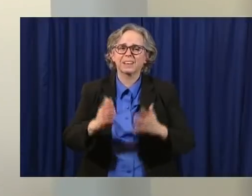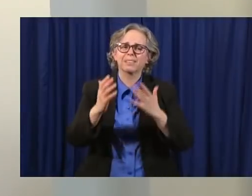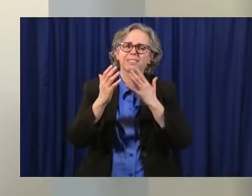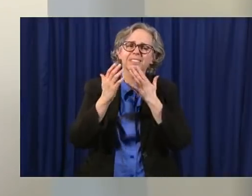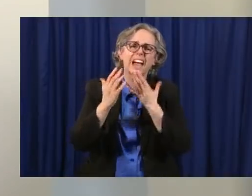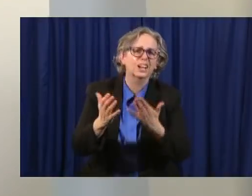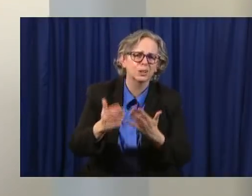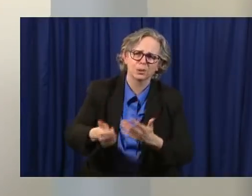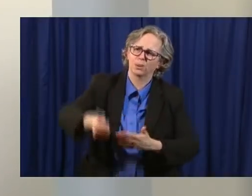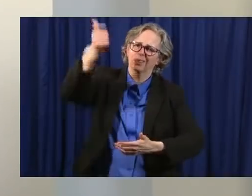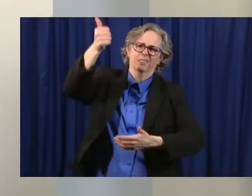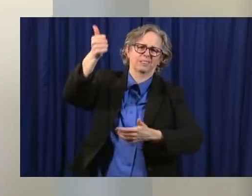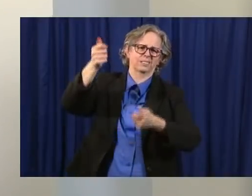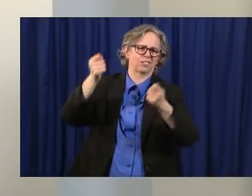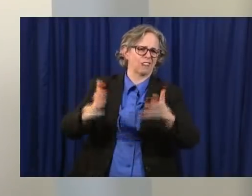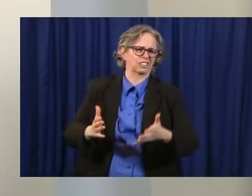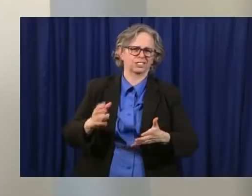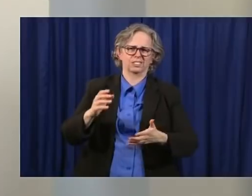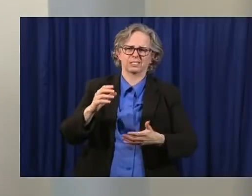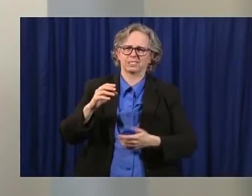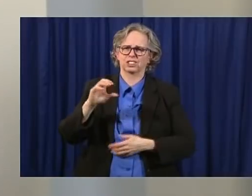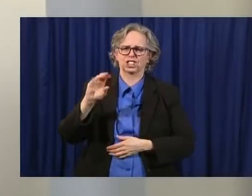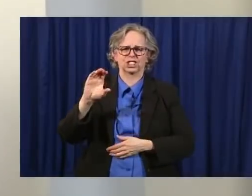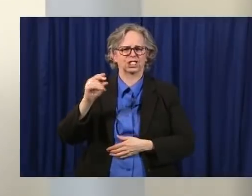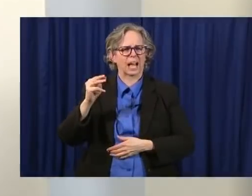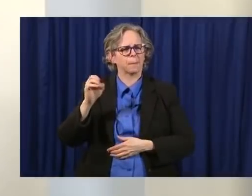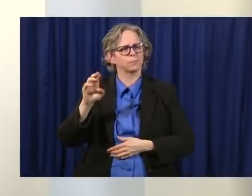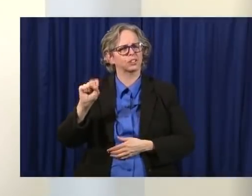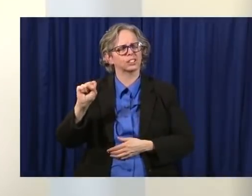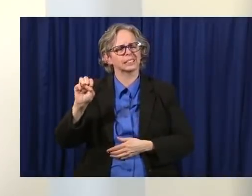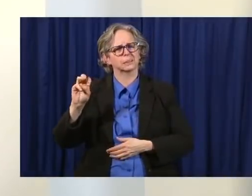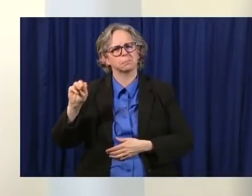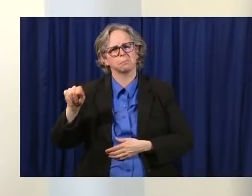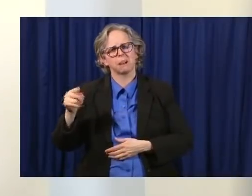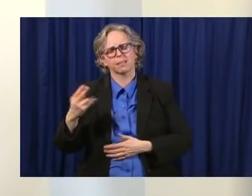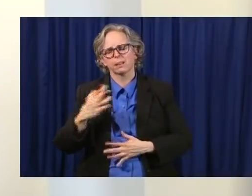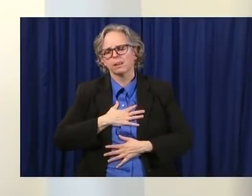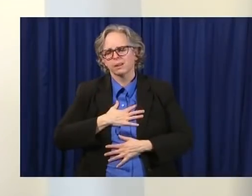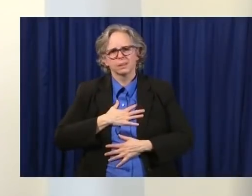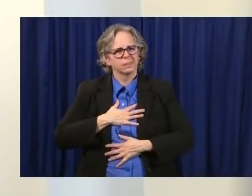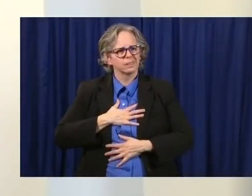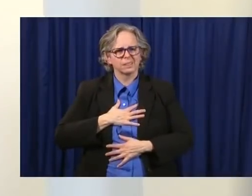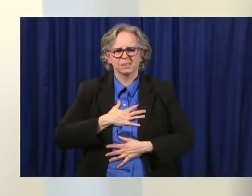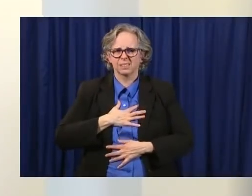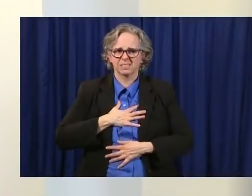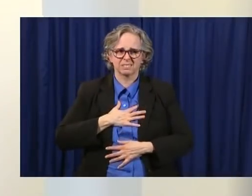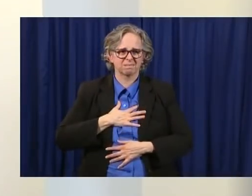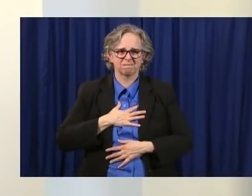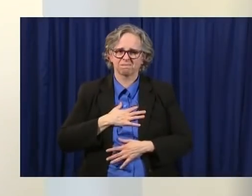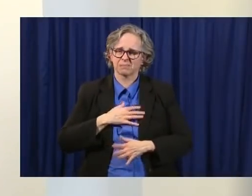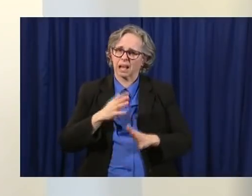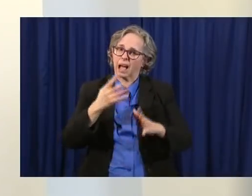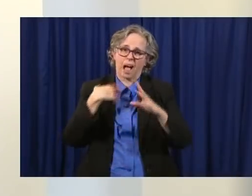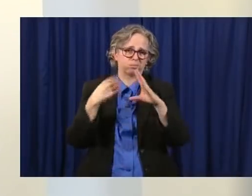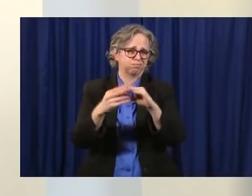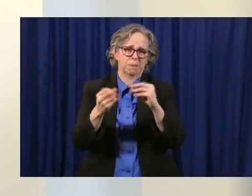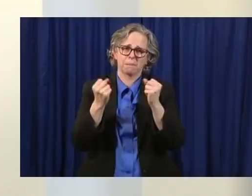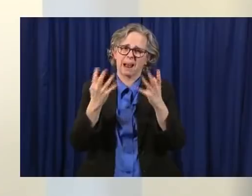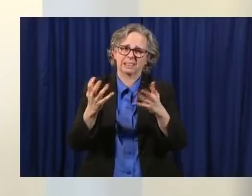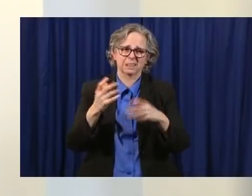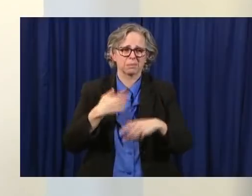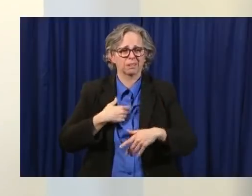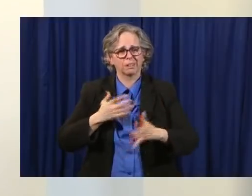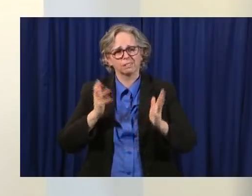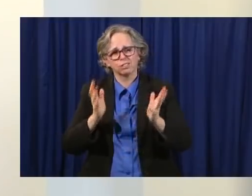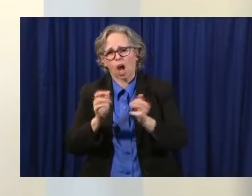Annette Chambers-Smith. I've said this before. My colleagues and I around the country talk quite a bit, and